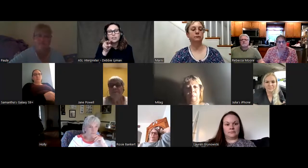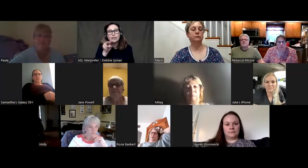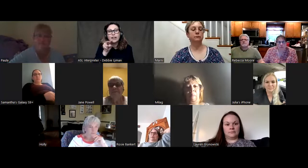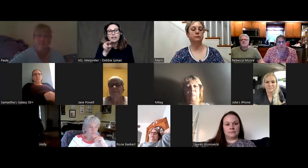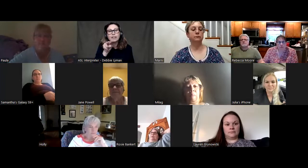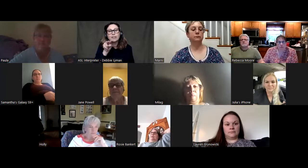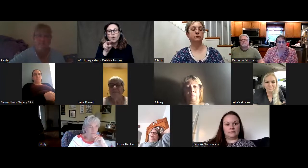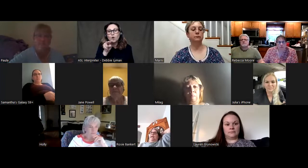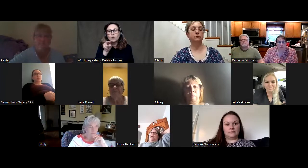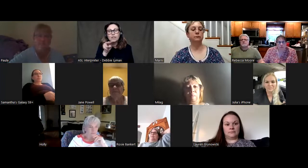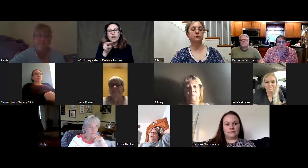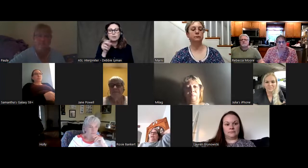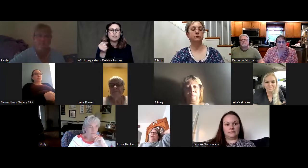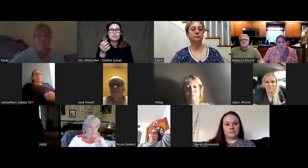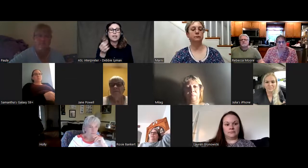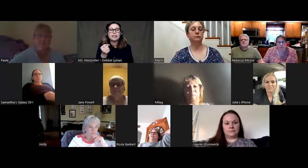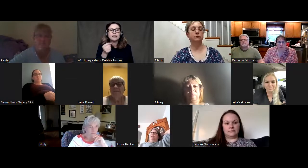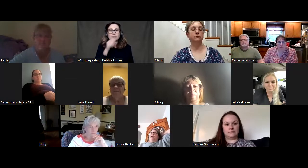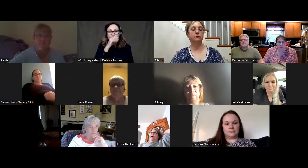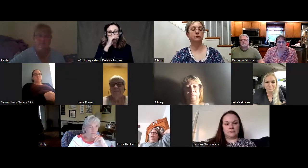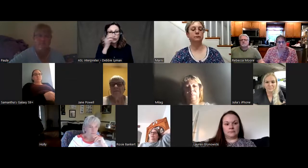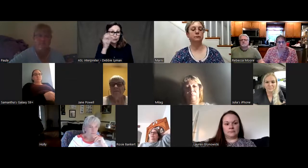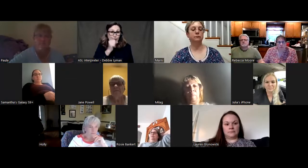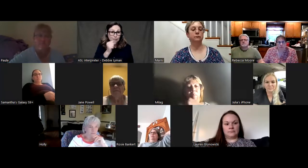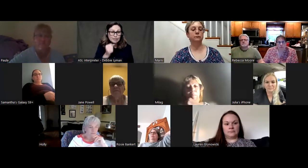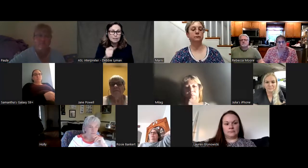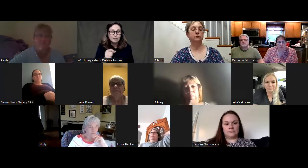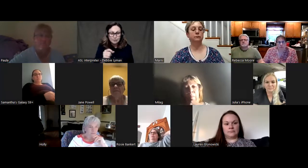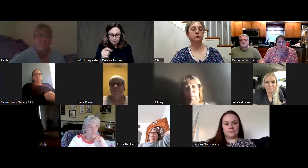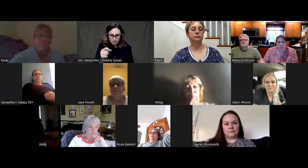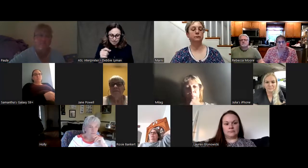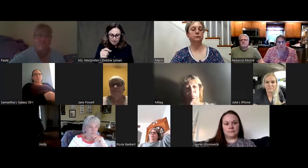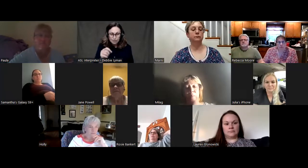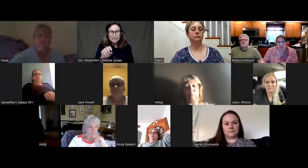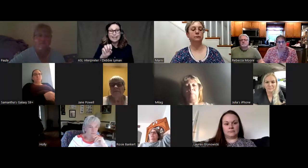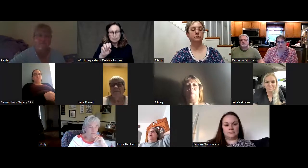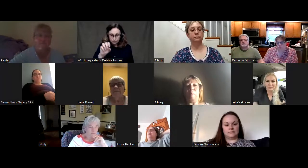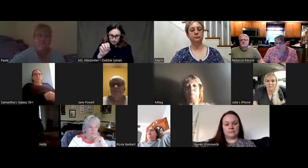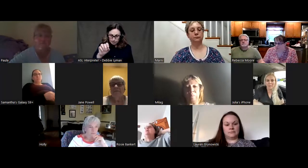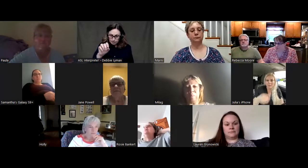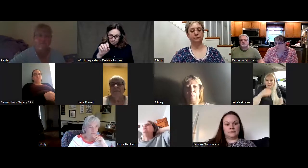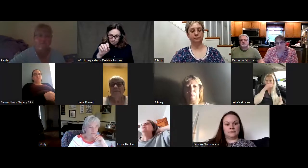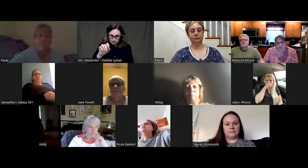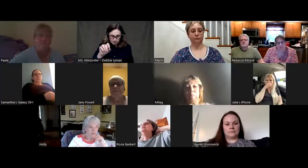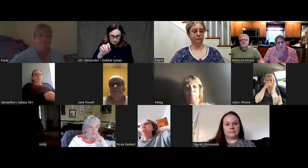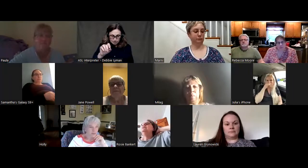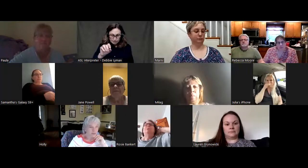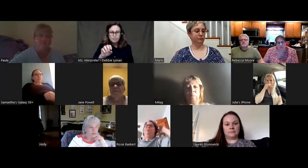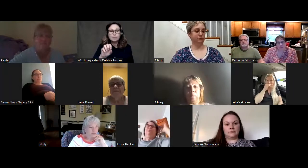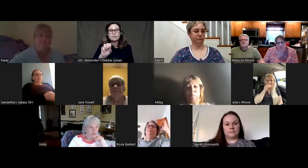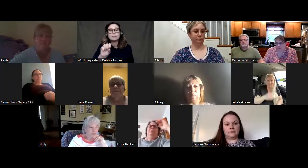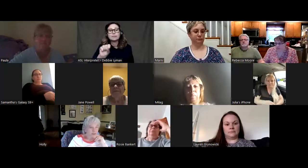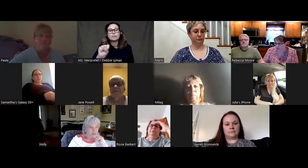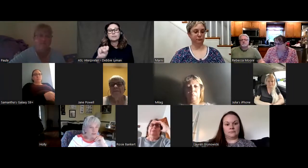watching you like the whole time you're signing, or they're going to miss something. Okay.